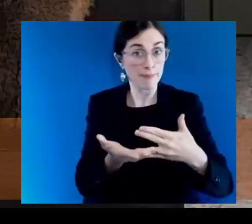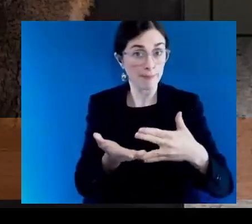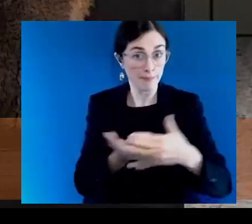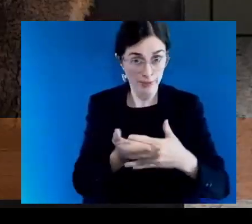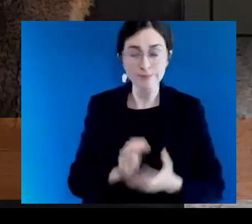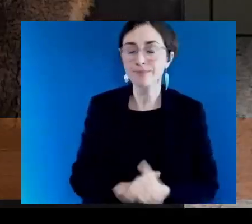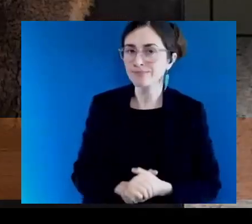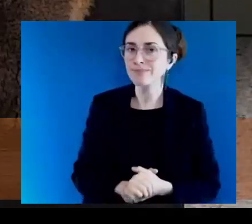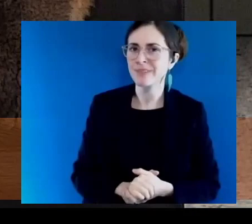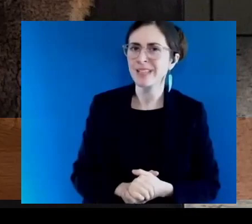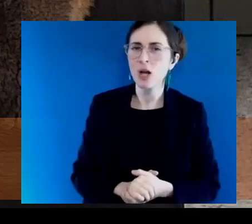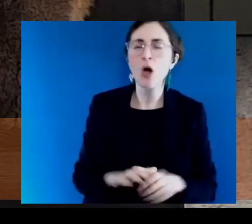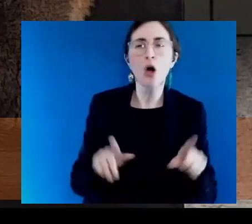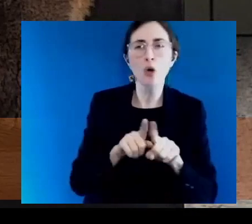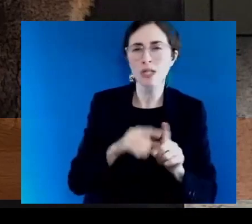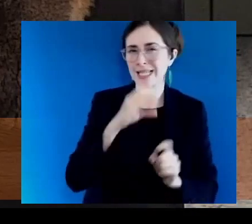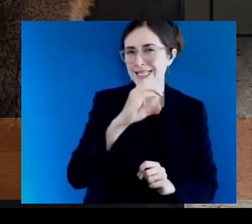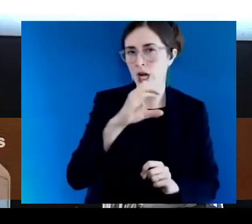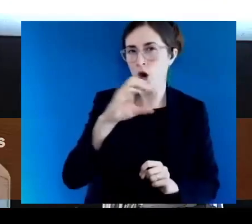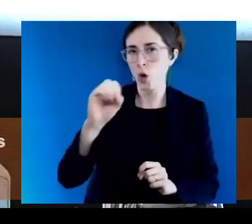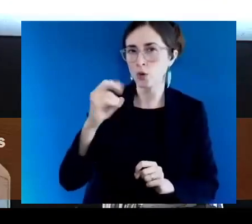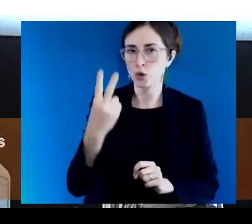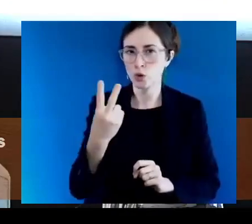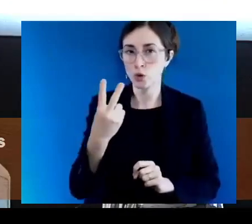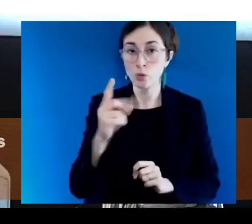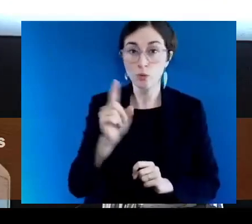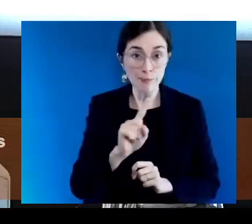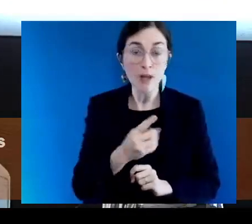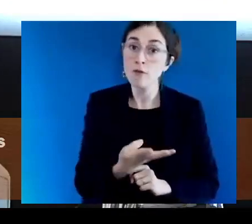the CO2 production. Yes.